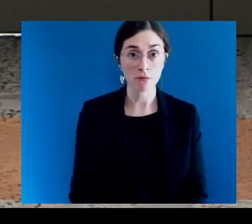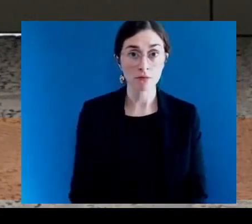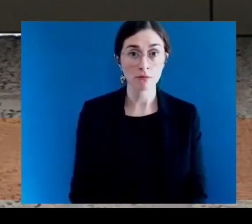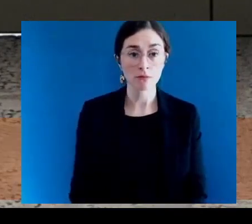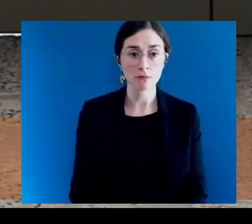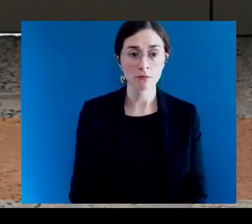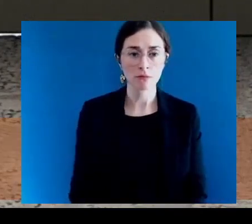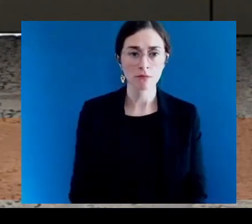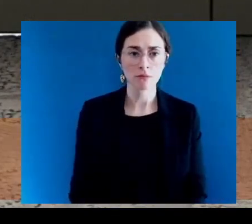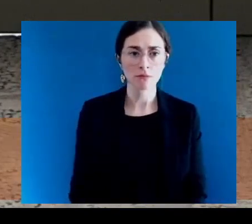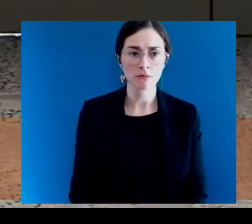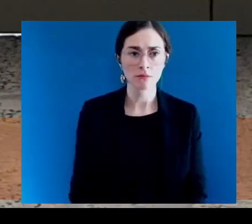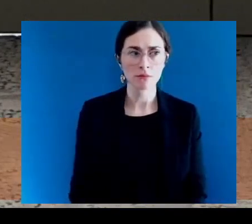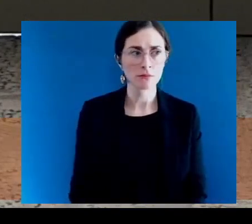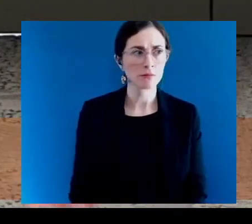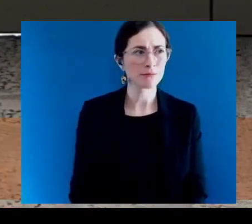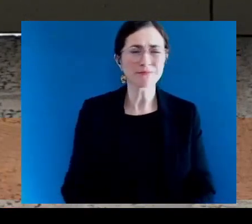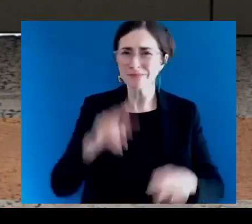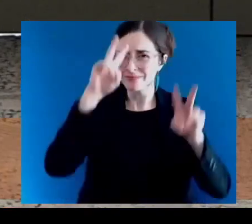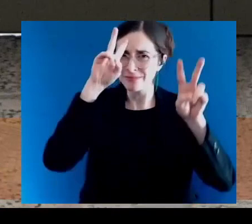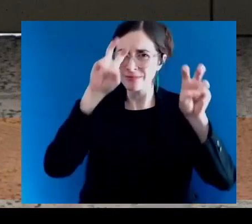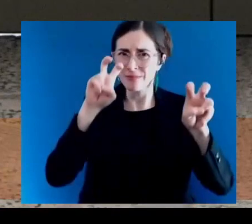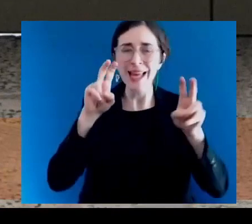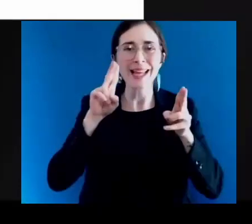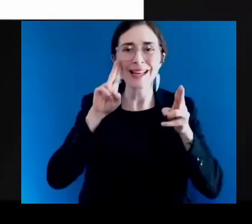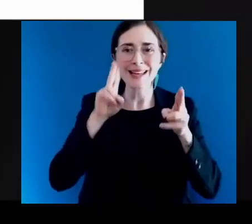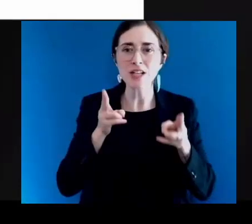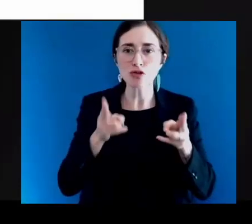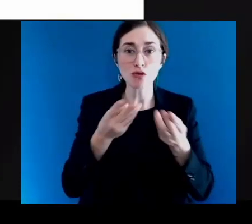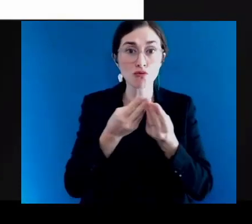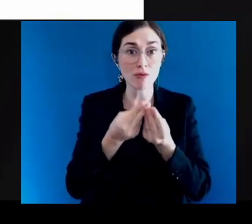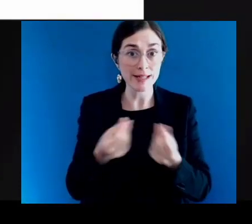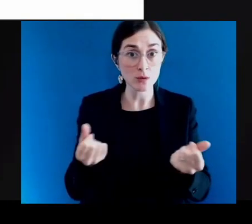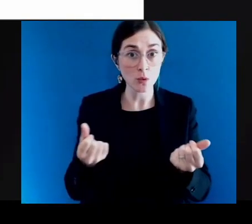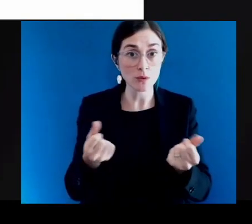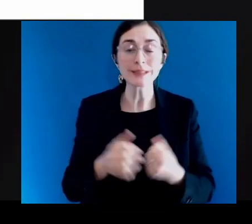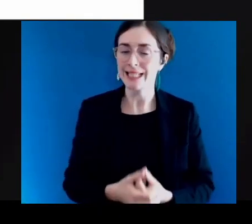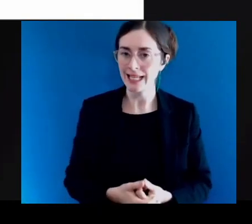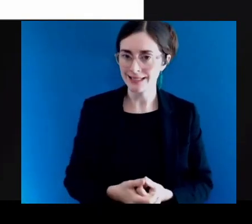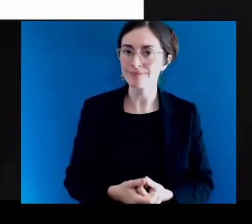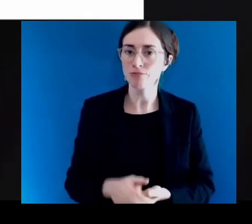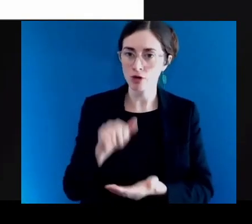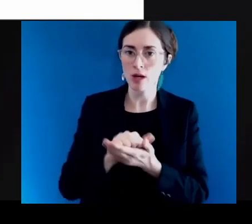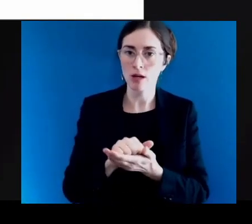This is under the heading Natural Resources, is it, Ms. McLeod? And it's on the screen, Minister.